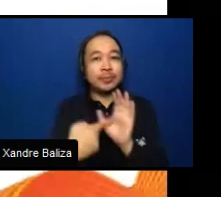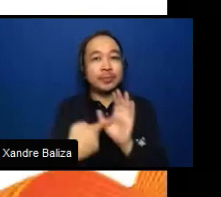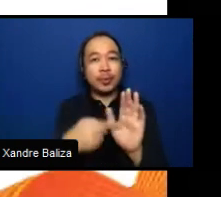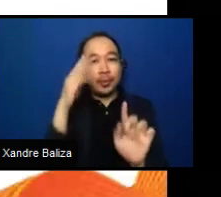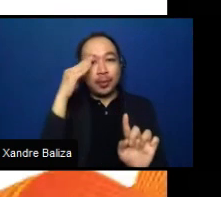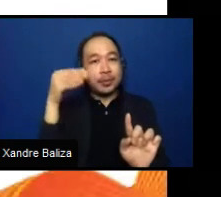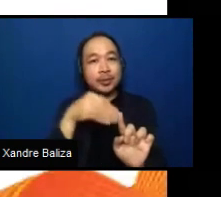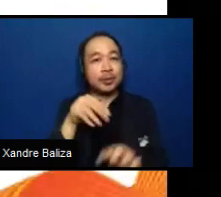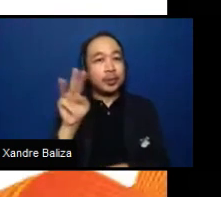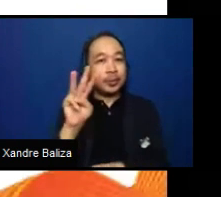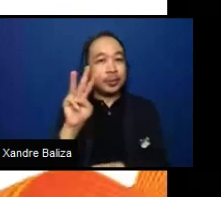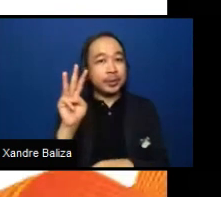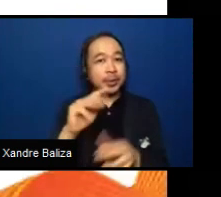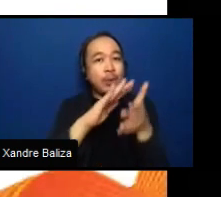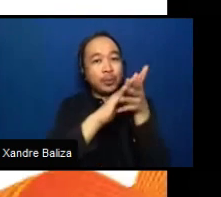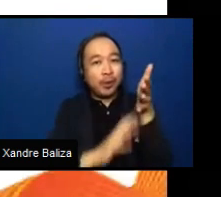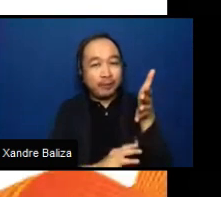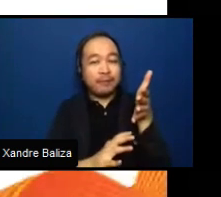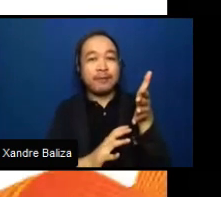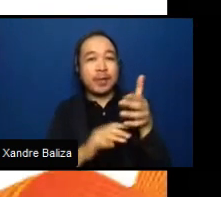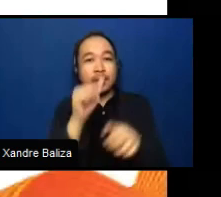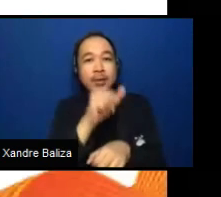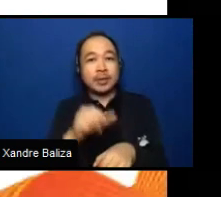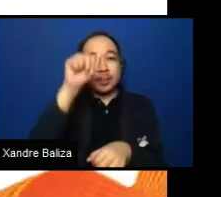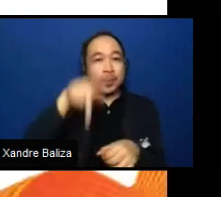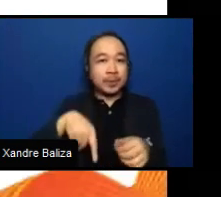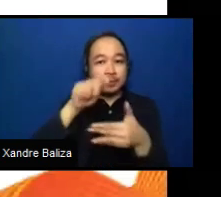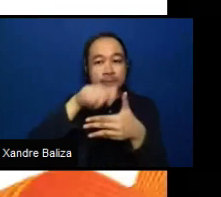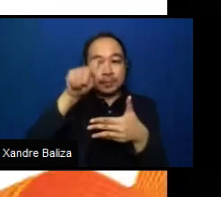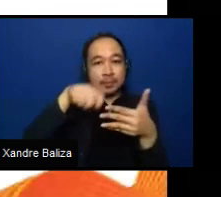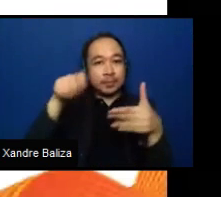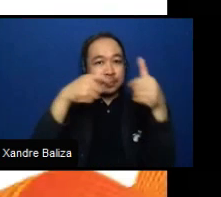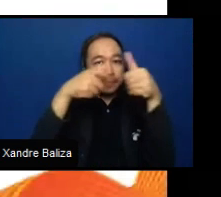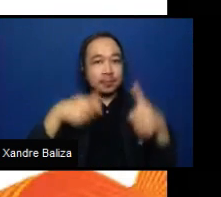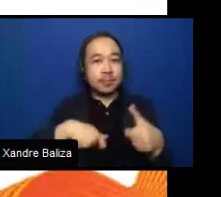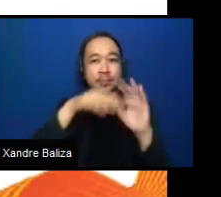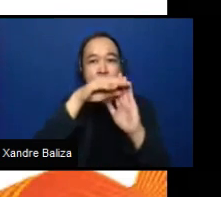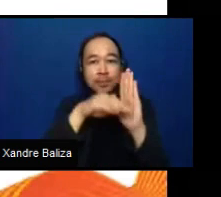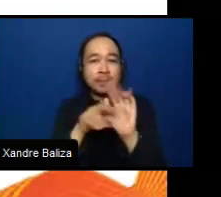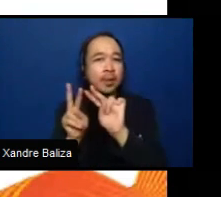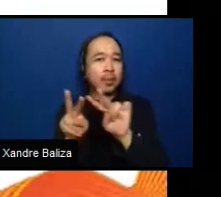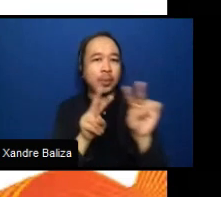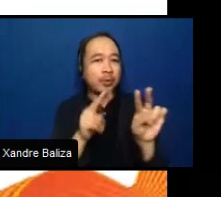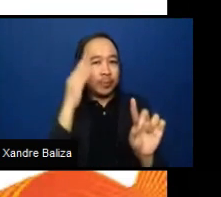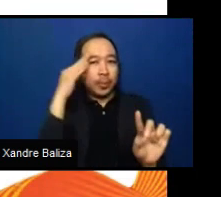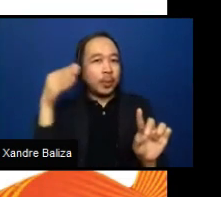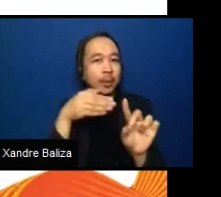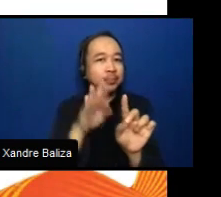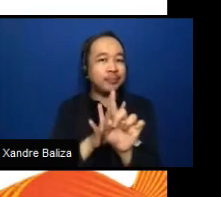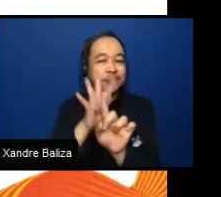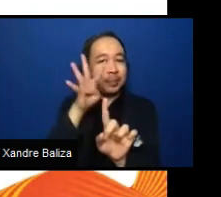draft Asia-Pacific Indicator Framework for monitoring progress towards implementation of the Program of Action of the ICPD and